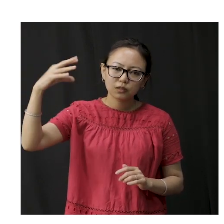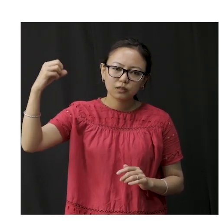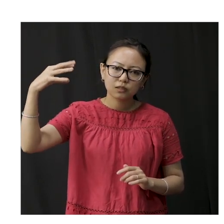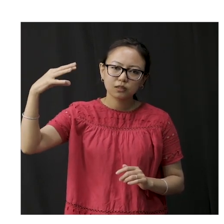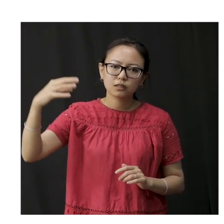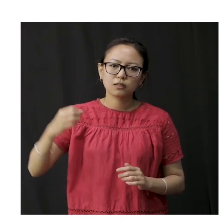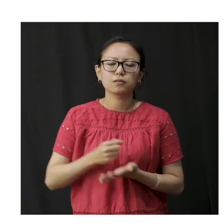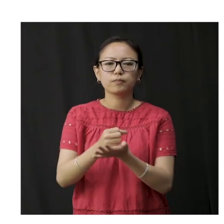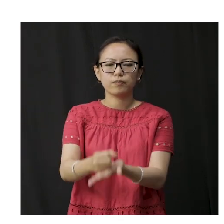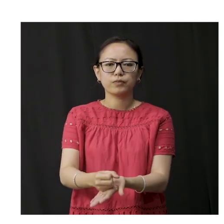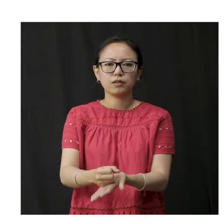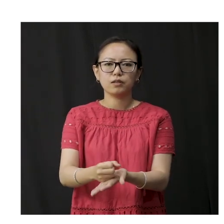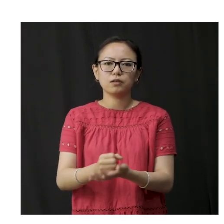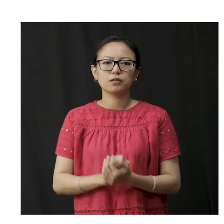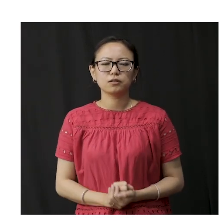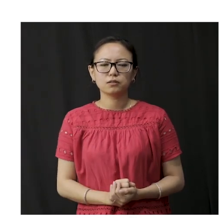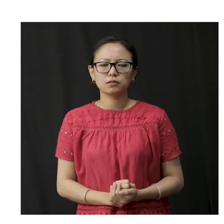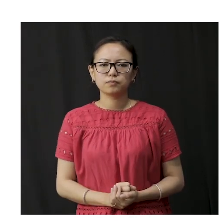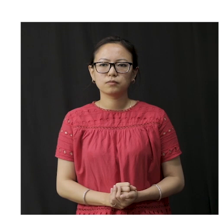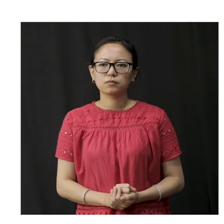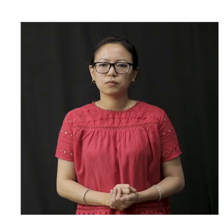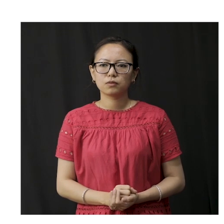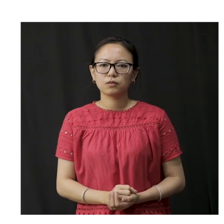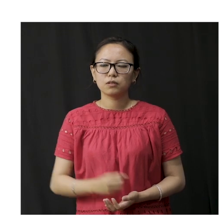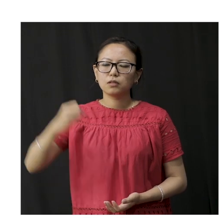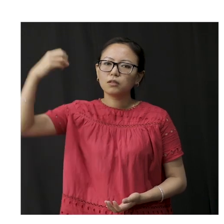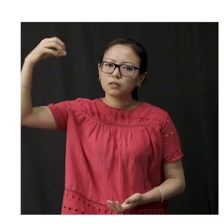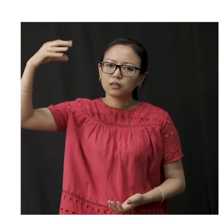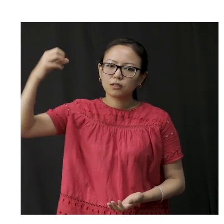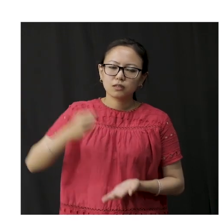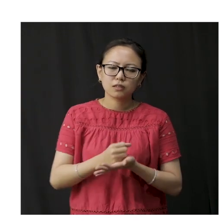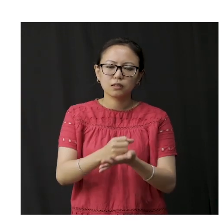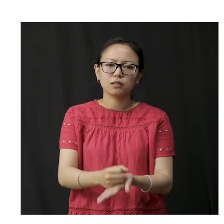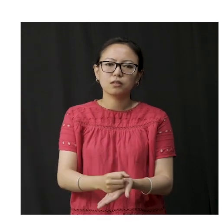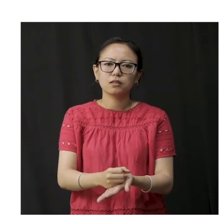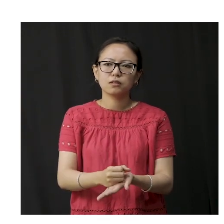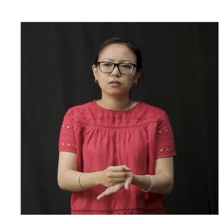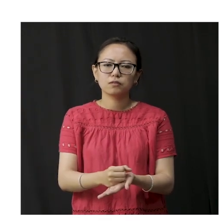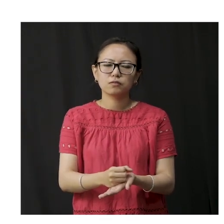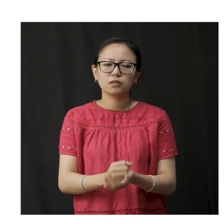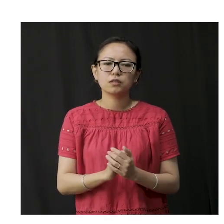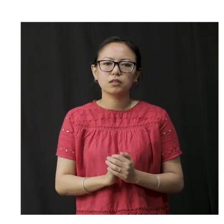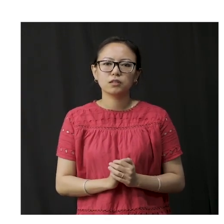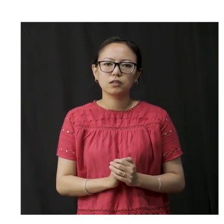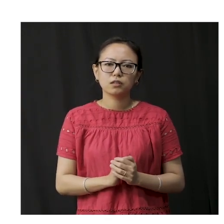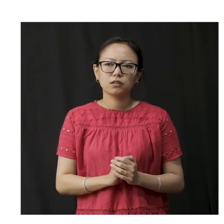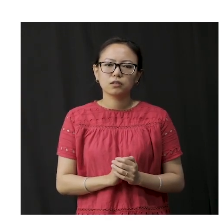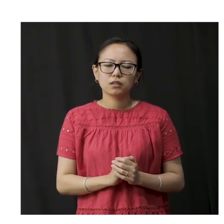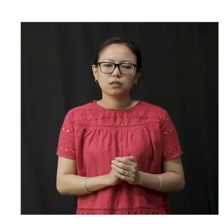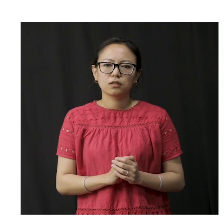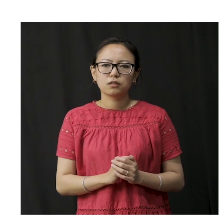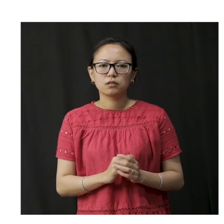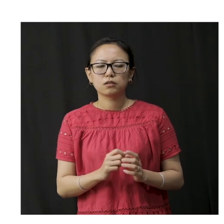the daytime. It gives us light, and the sun, what does it do? It gives us sunlight for